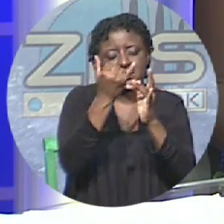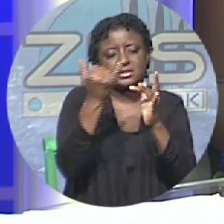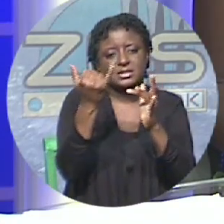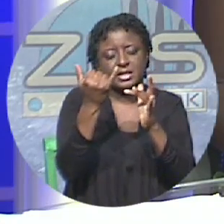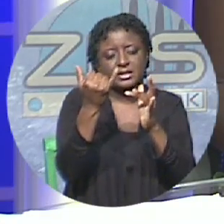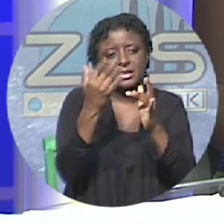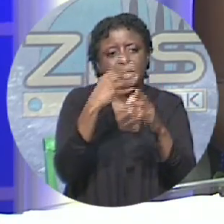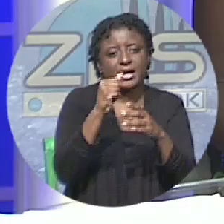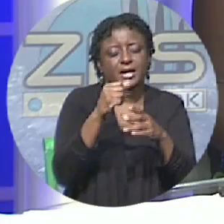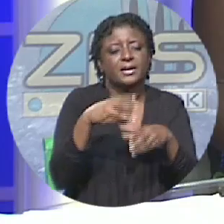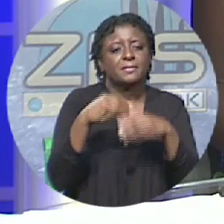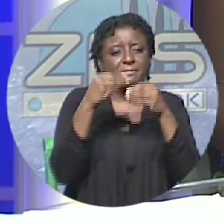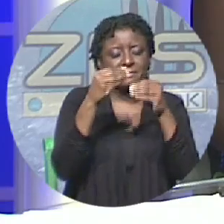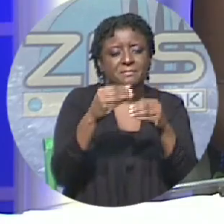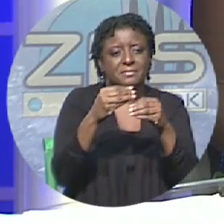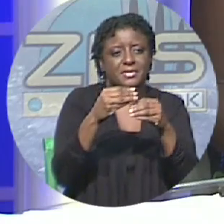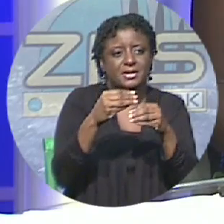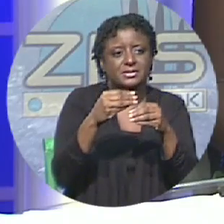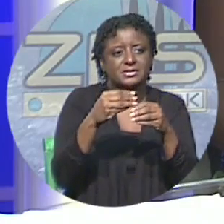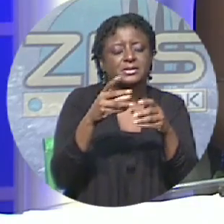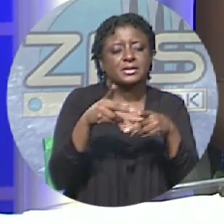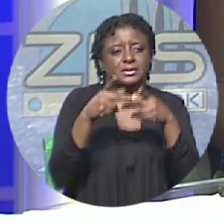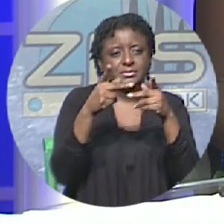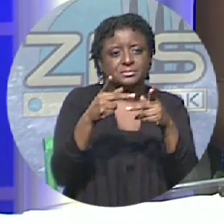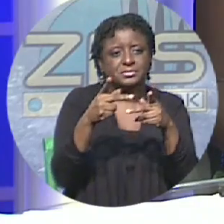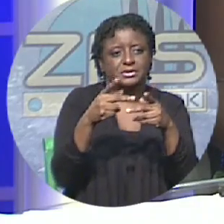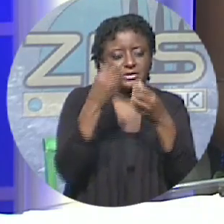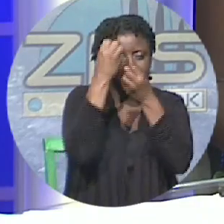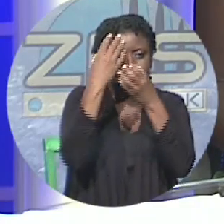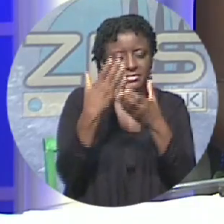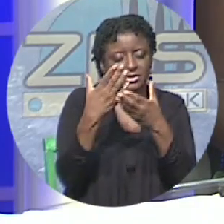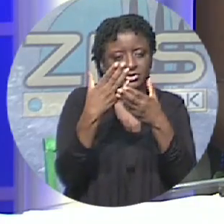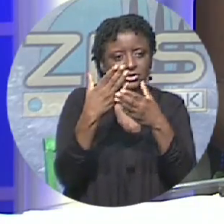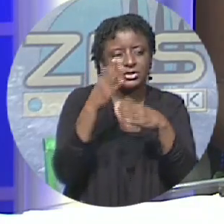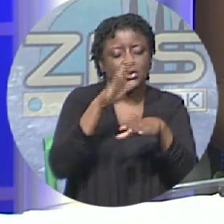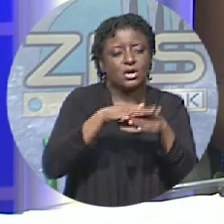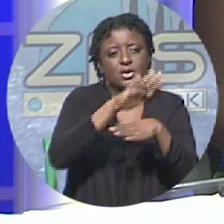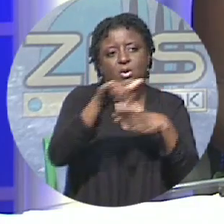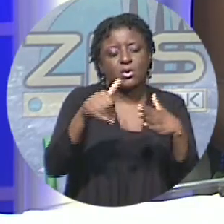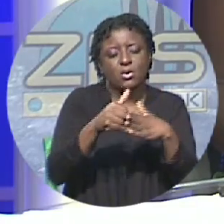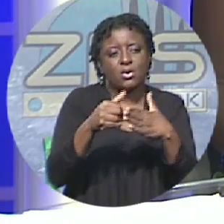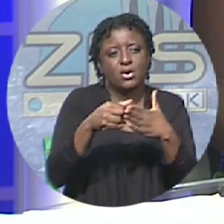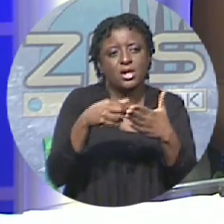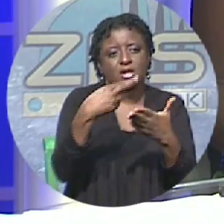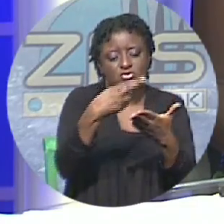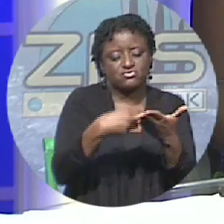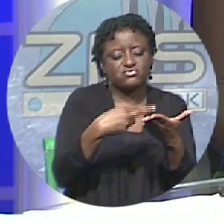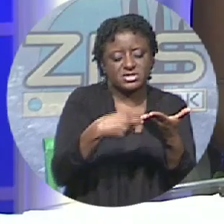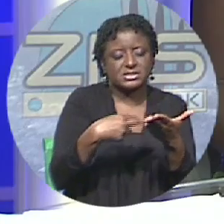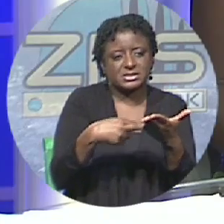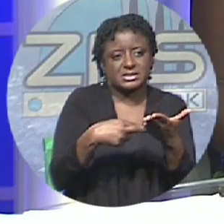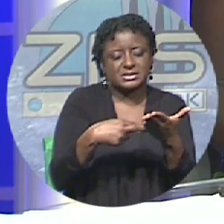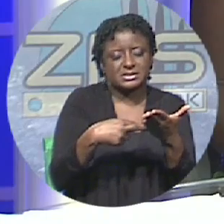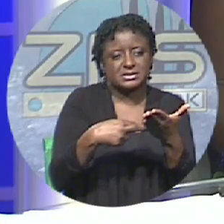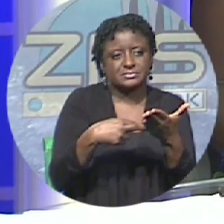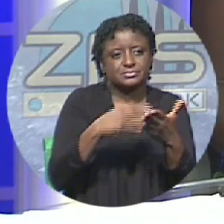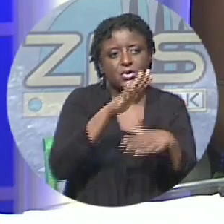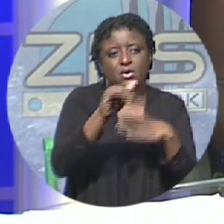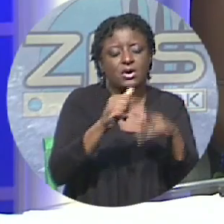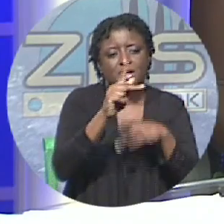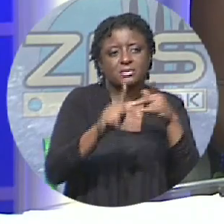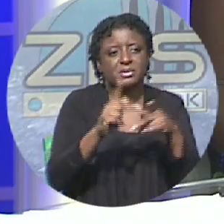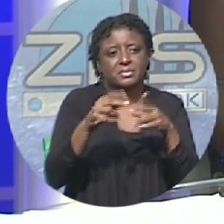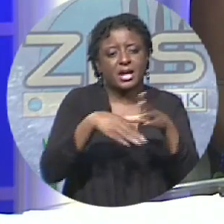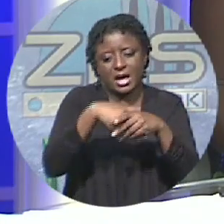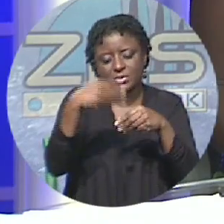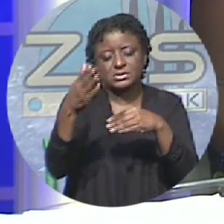quoted on all local expense receipts. All donations of relief supplies shipped from outside the Bahamas are eligible for exemptions of both